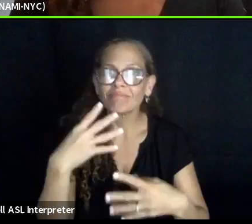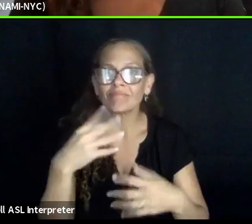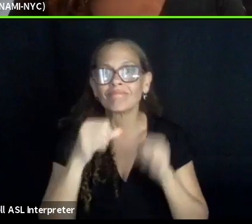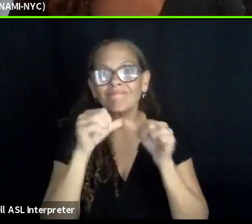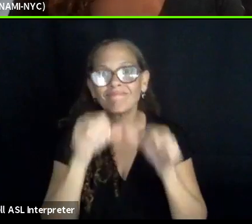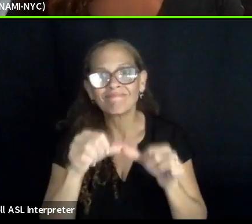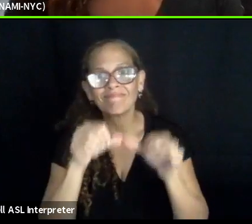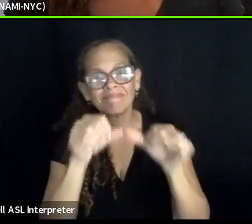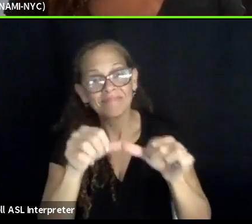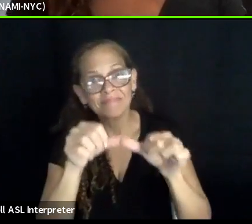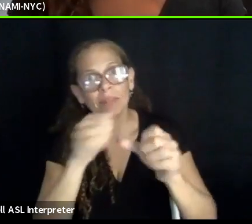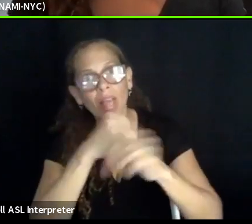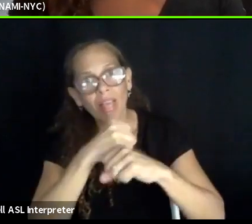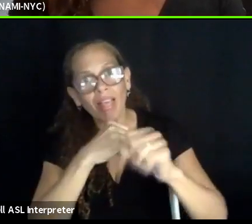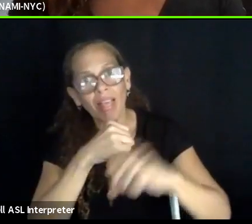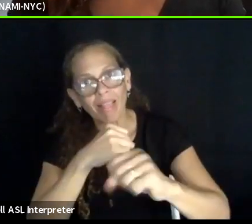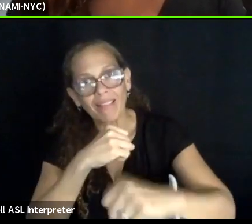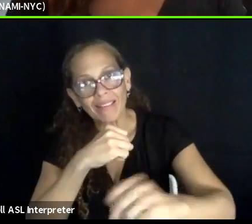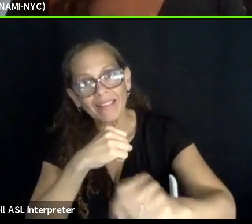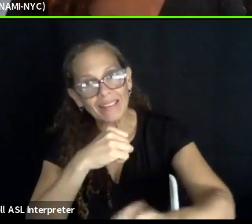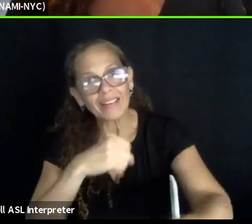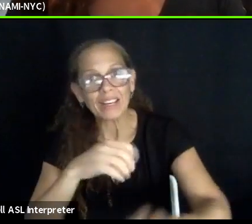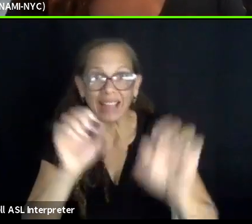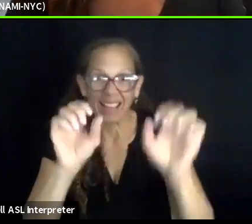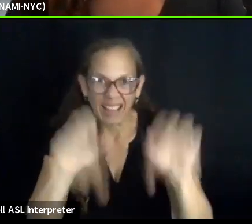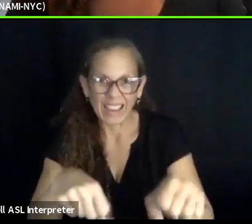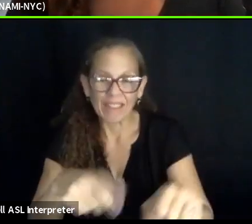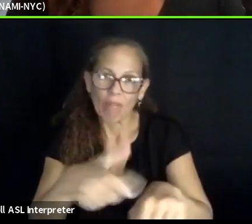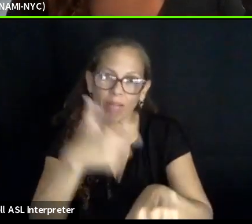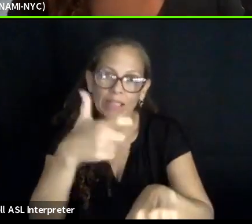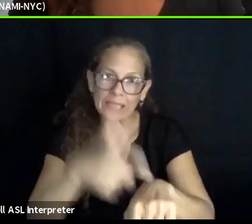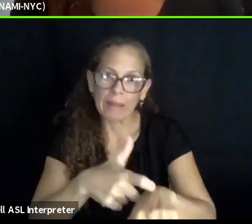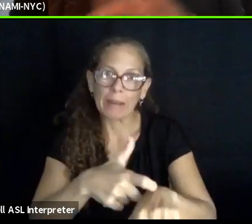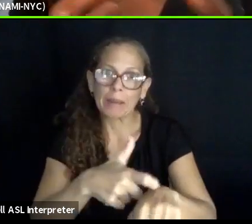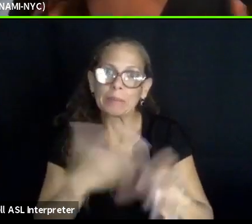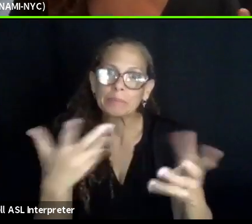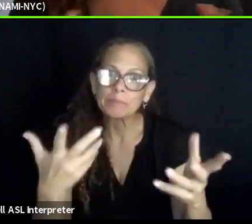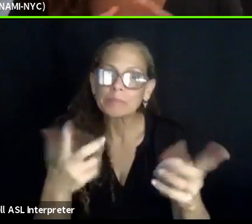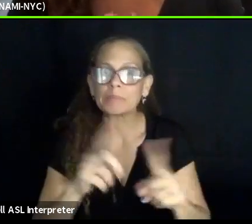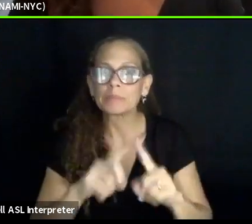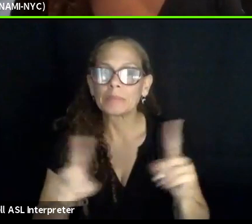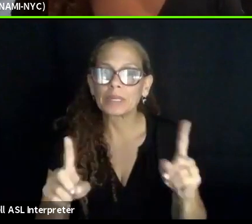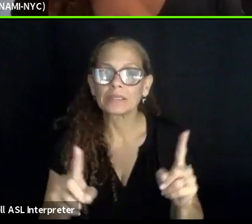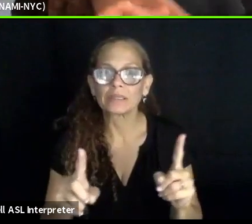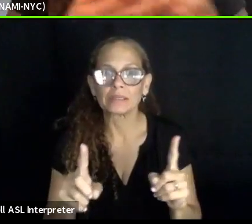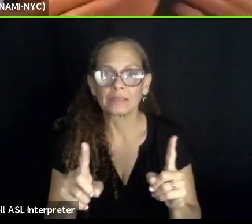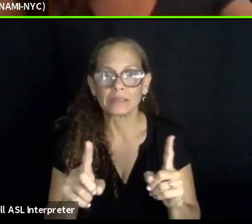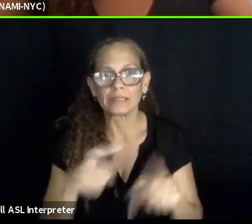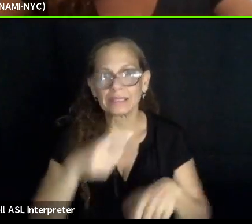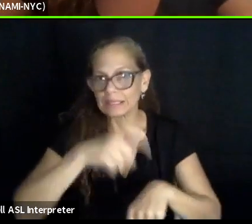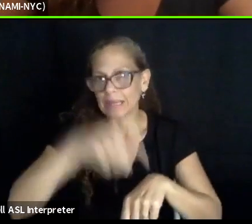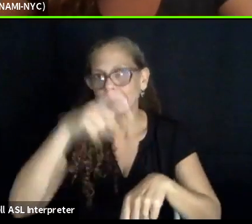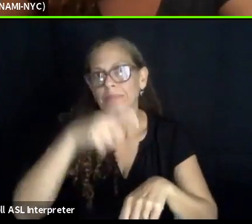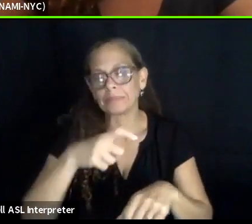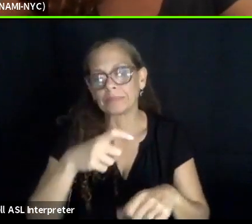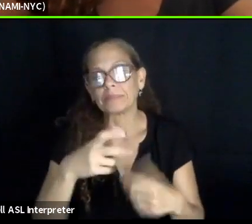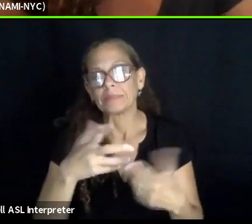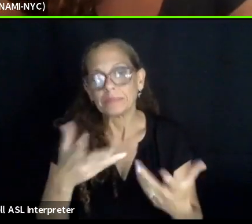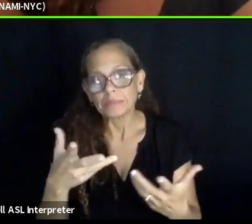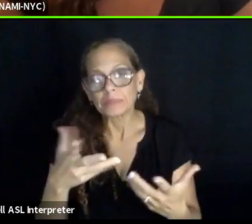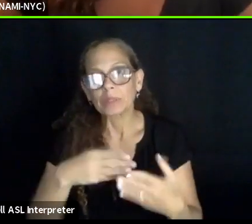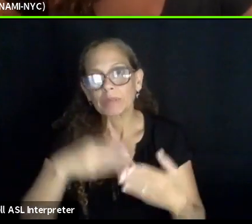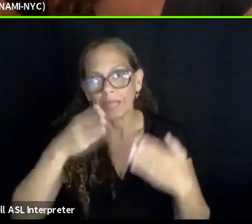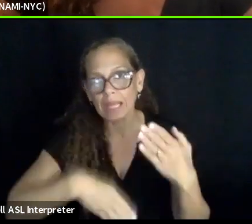about this for quite some time, but we are at time, so we are going to have to